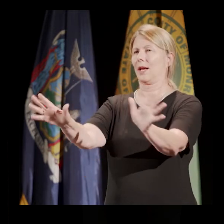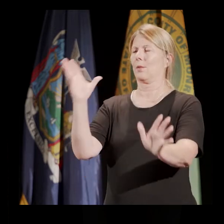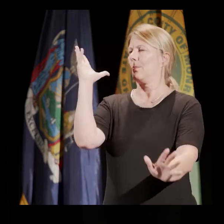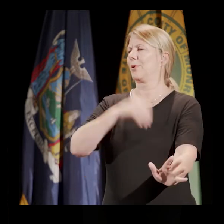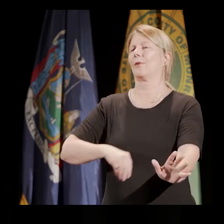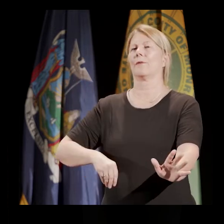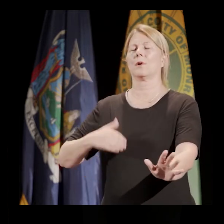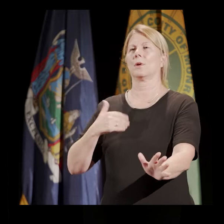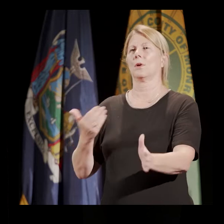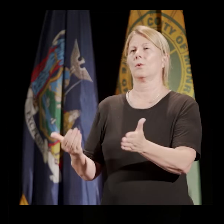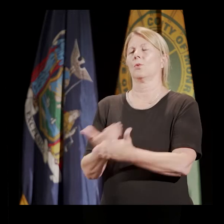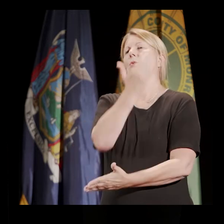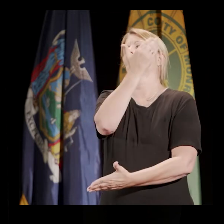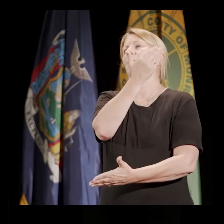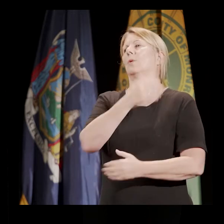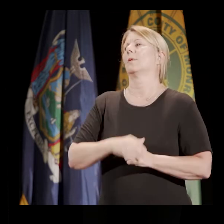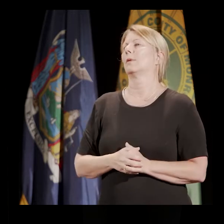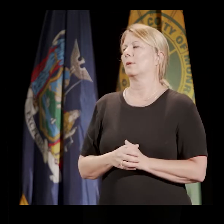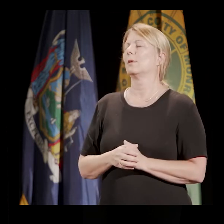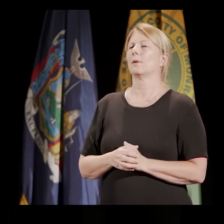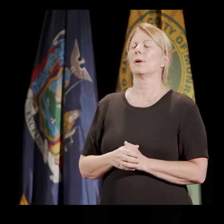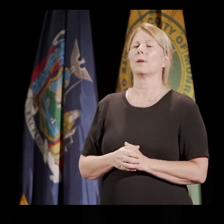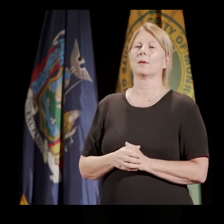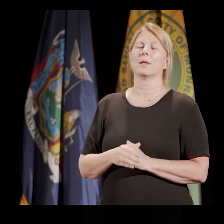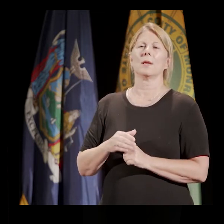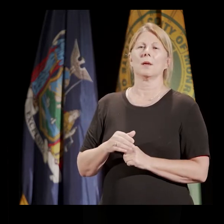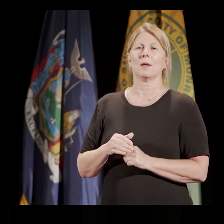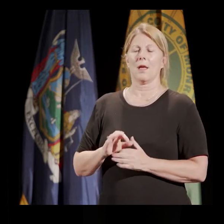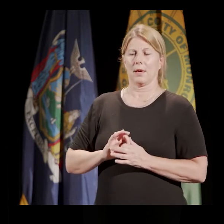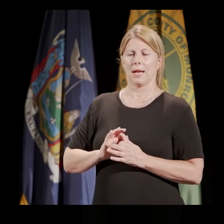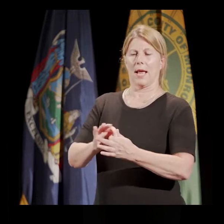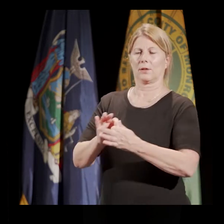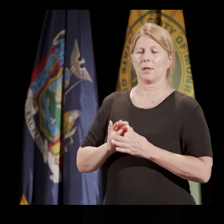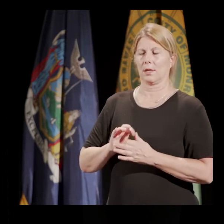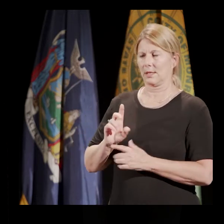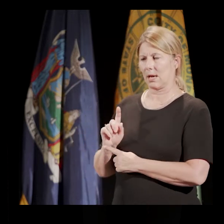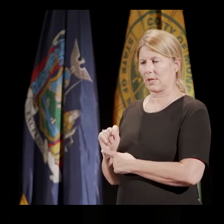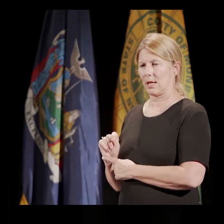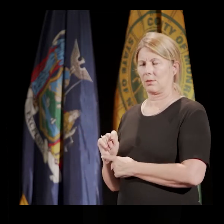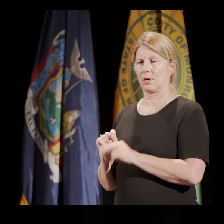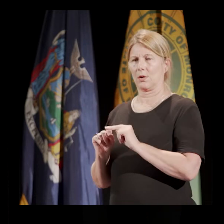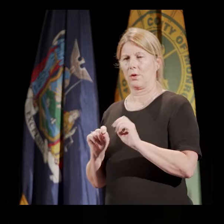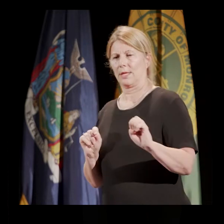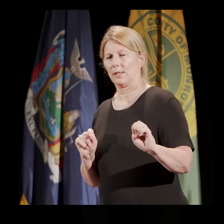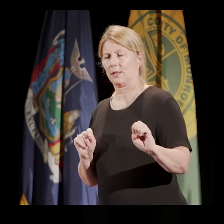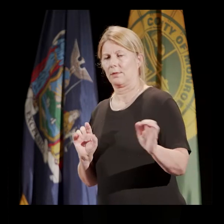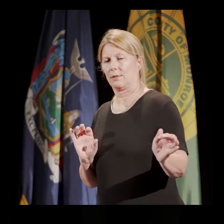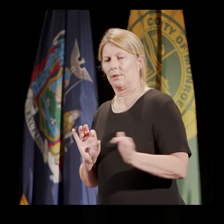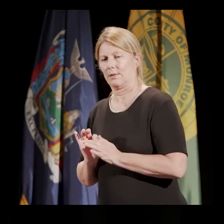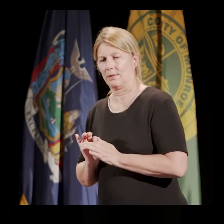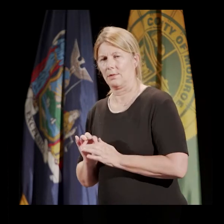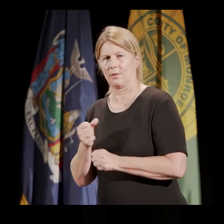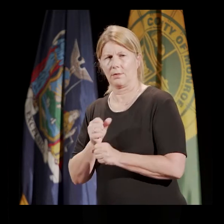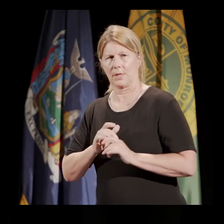game changer that will not only restore connections between downtown and our northeastern neighbors, it's going to create 28